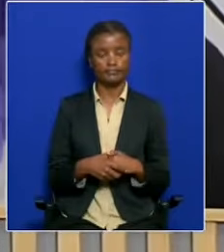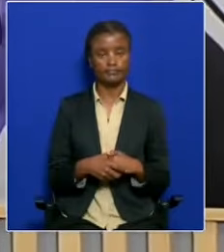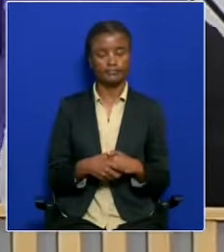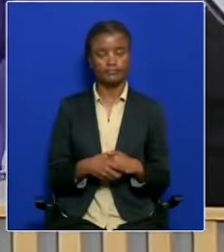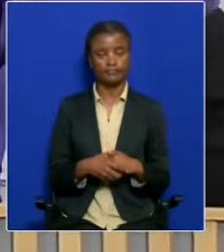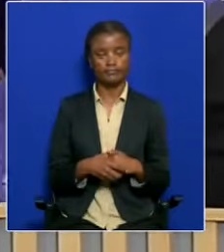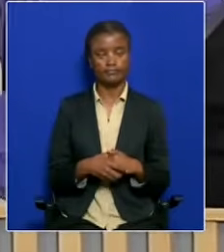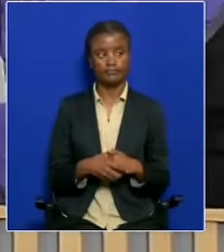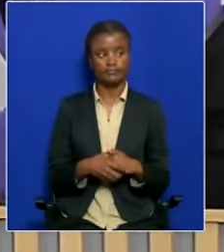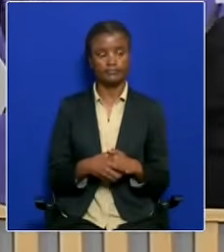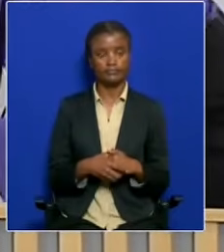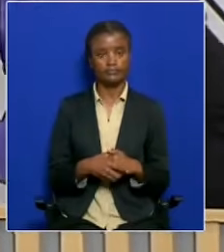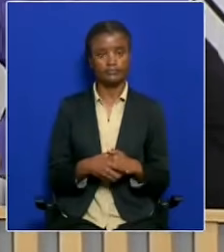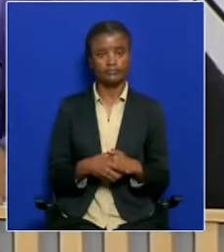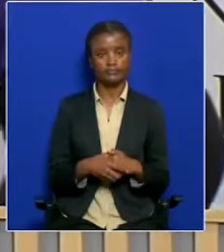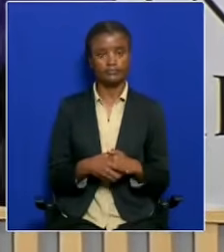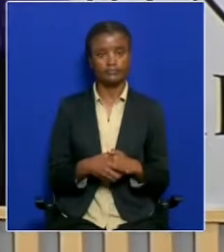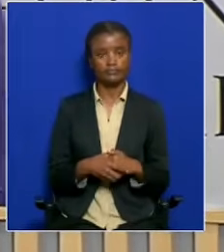Councils.